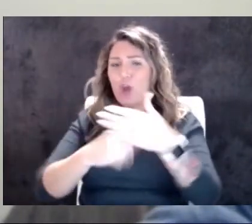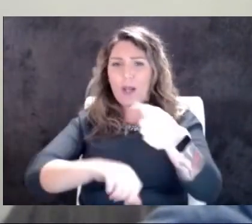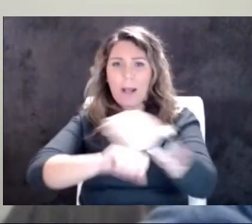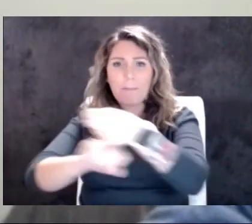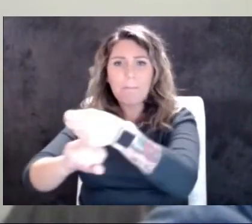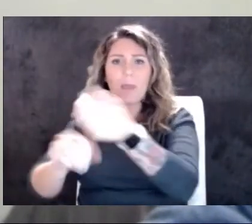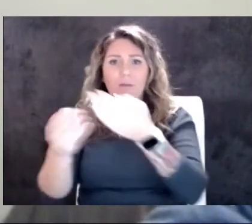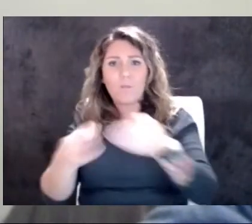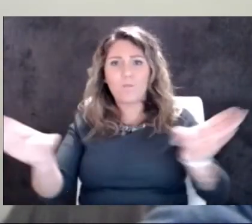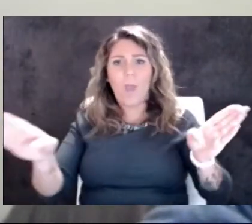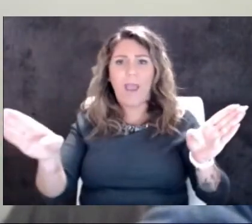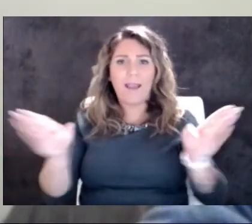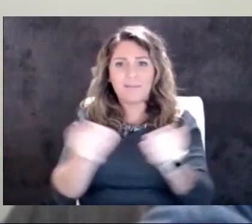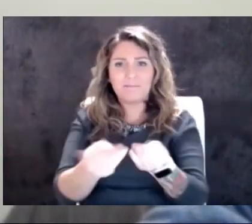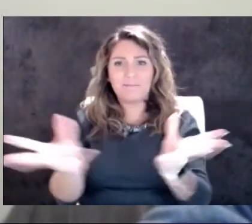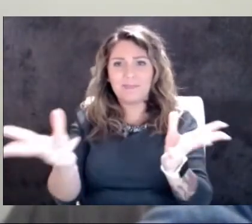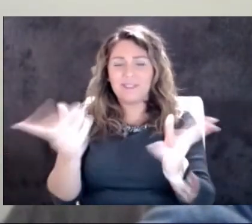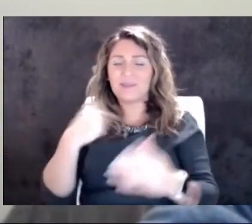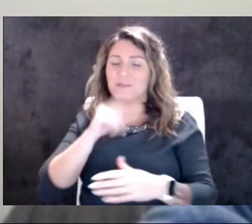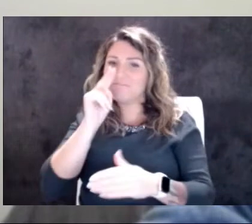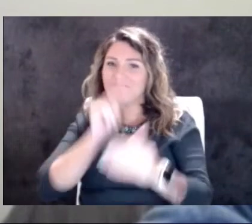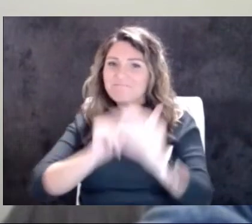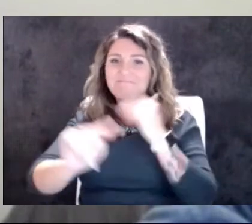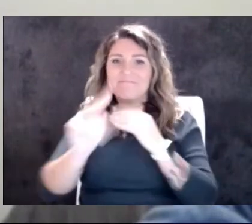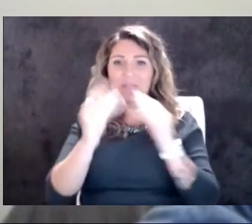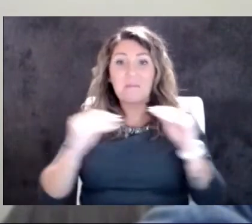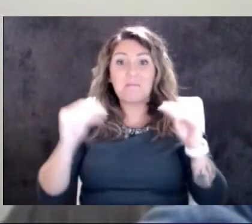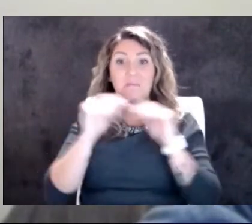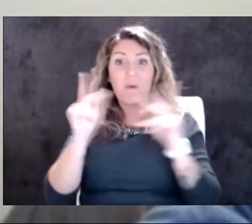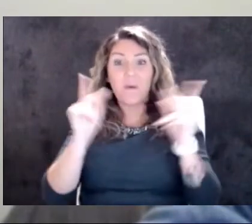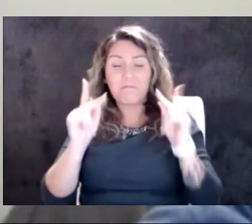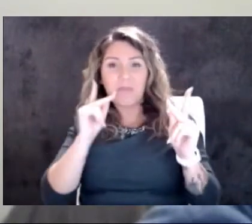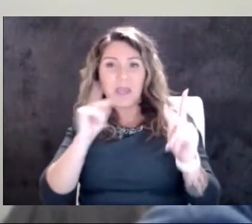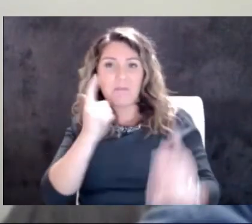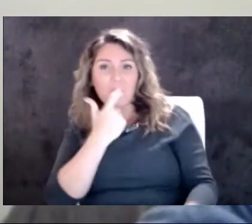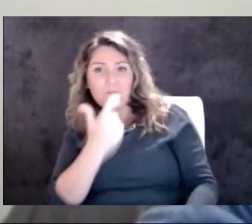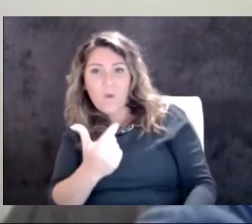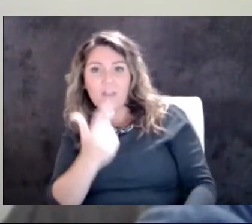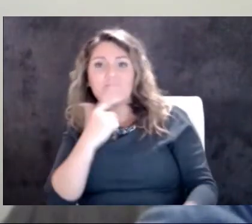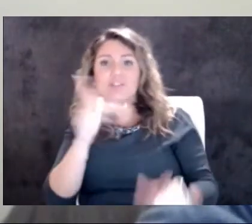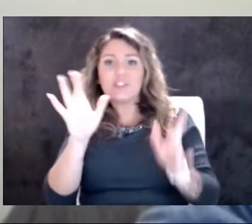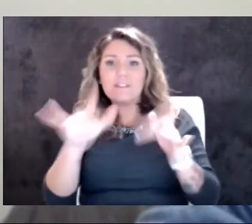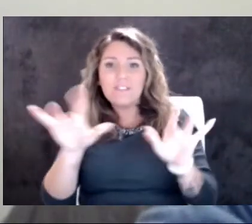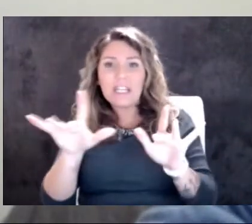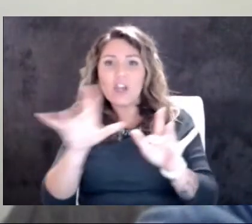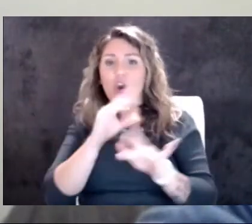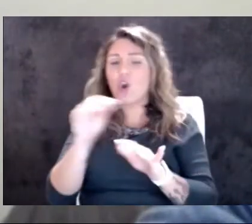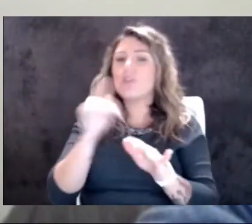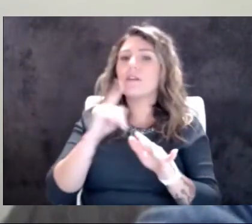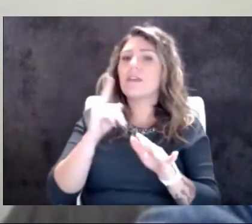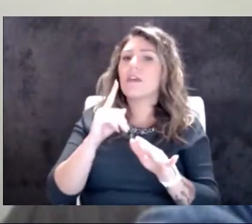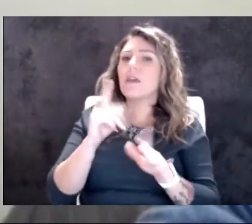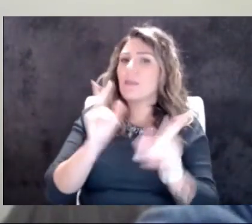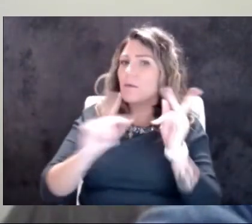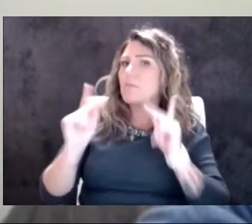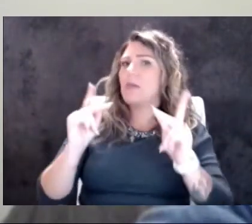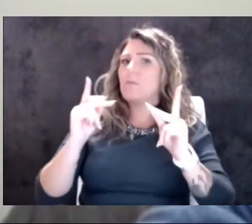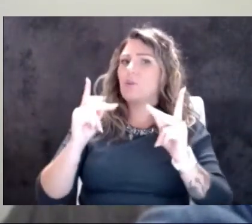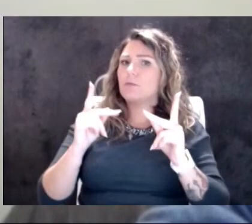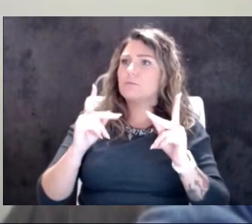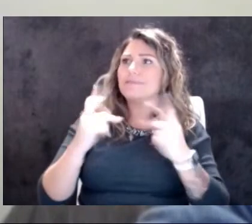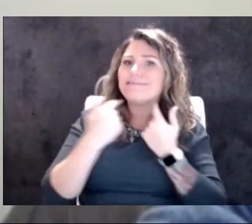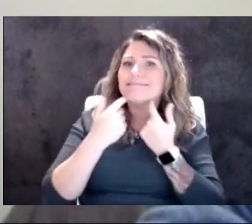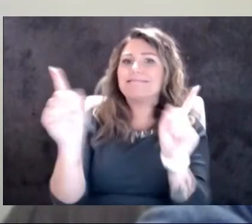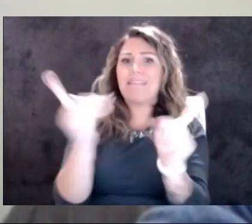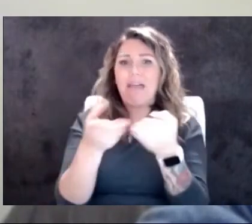distribution. So we're looking forward to getting more eyeballs on those videos and getting those voices out there in the public and helping to